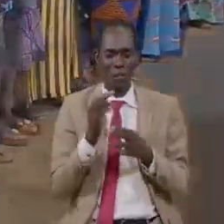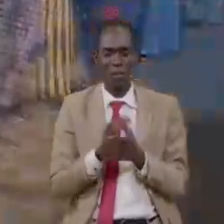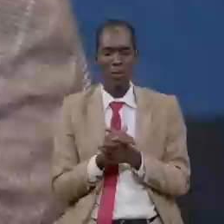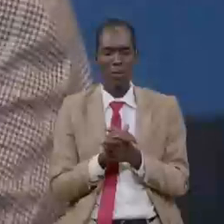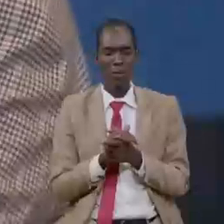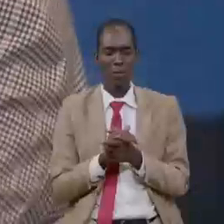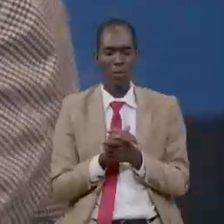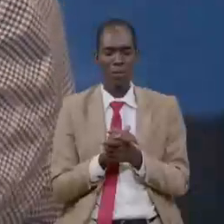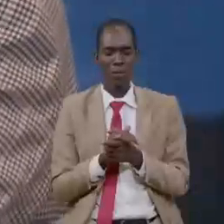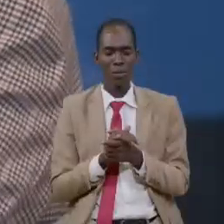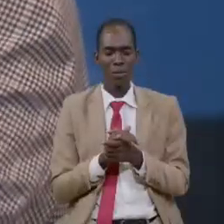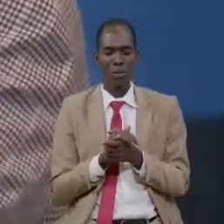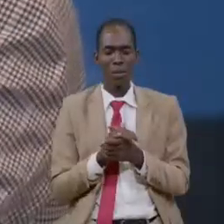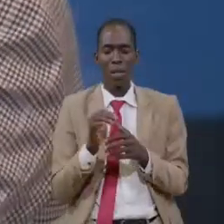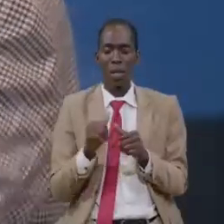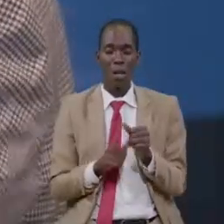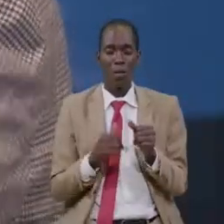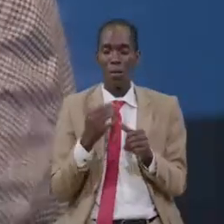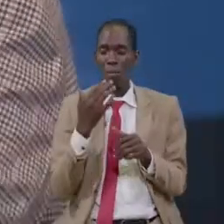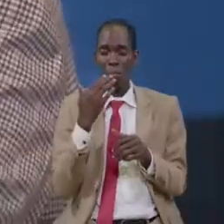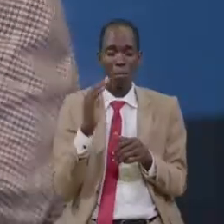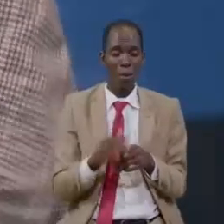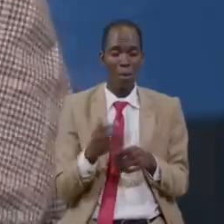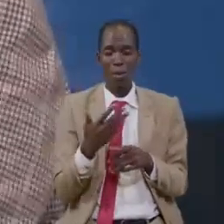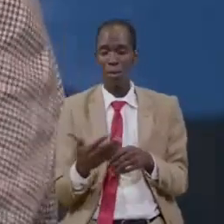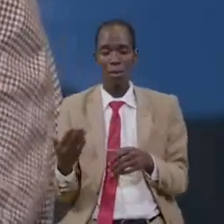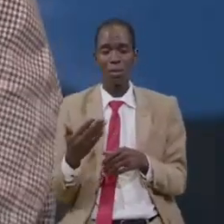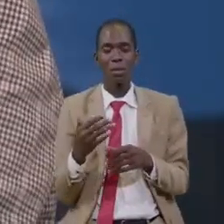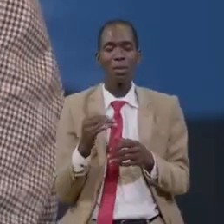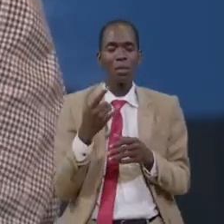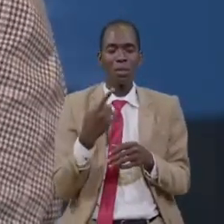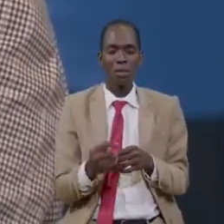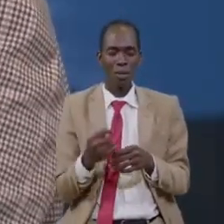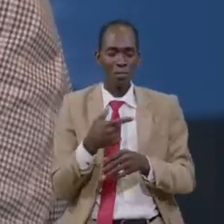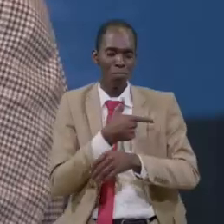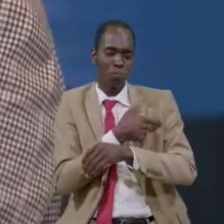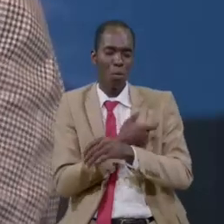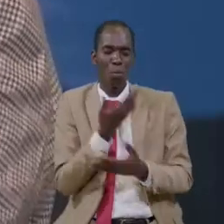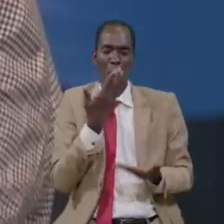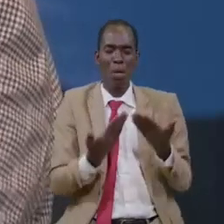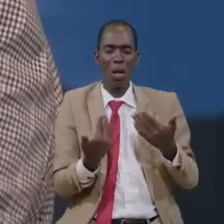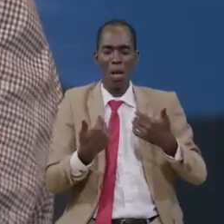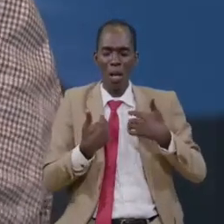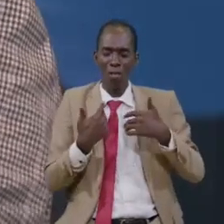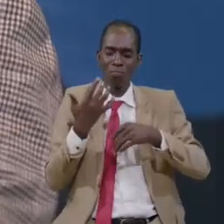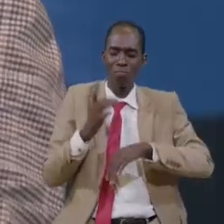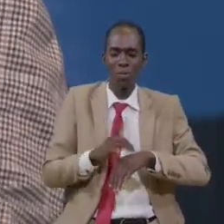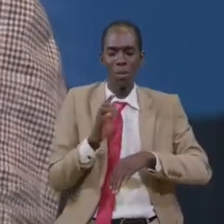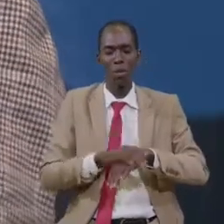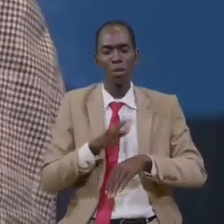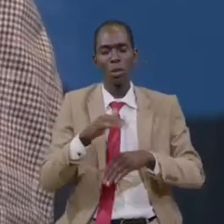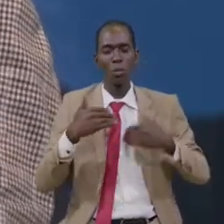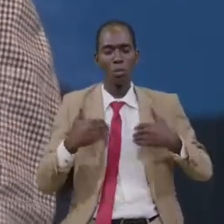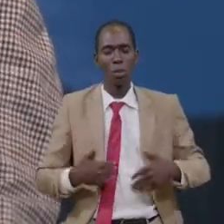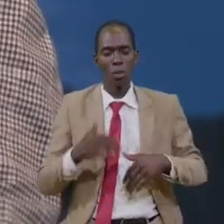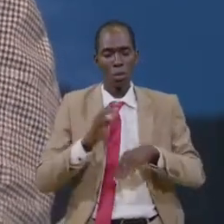Every bad thing and evil thing the substance has done in your brain, in your body, you are